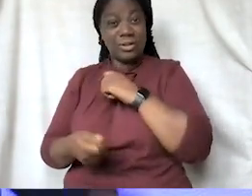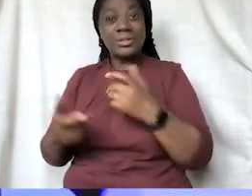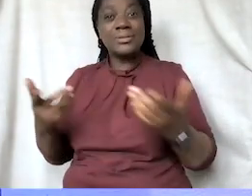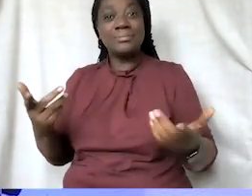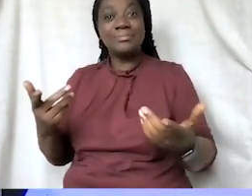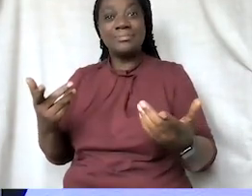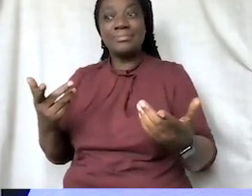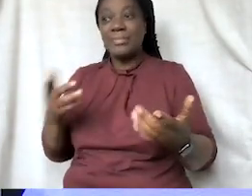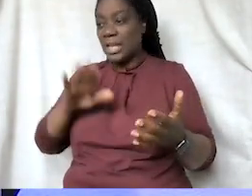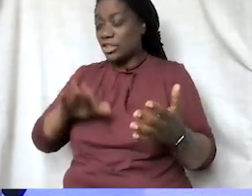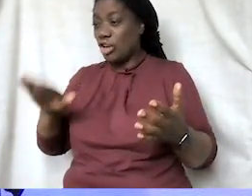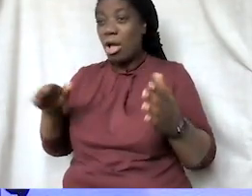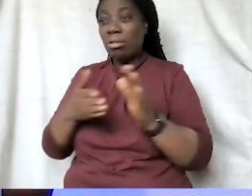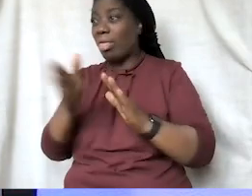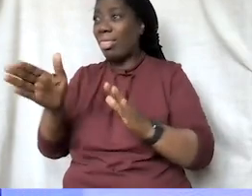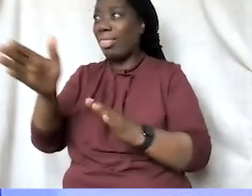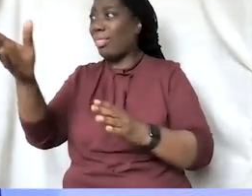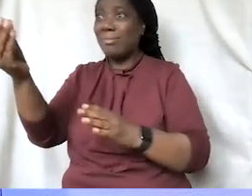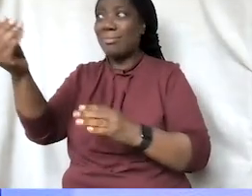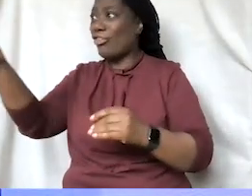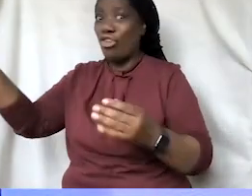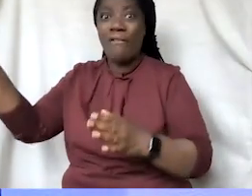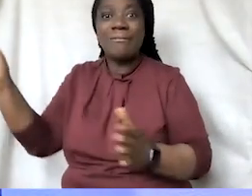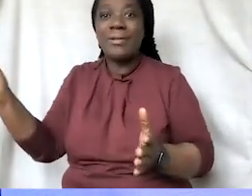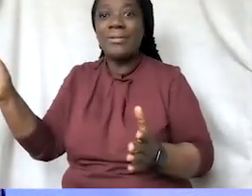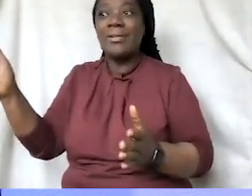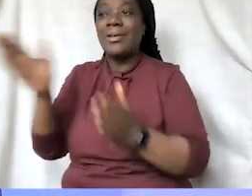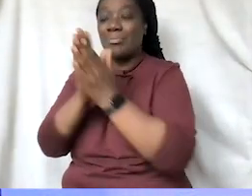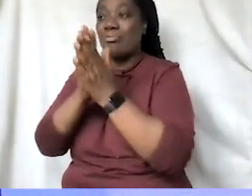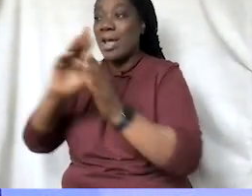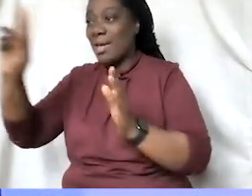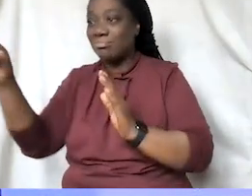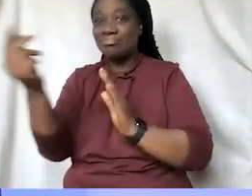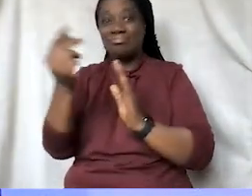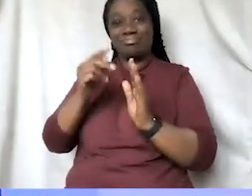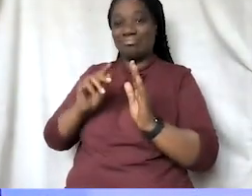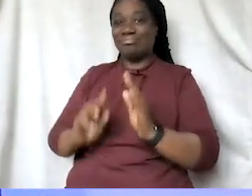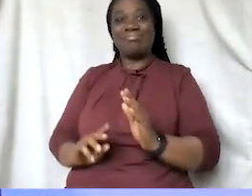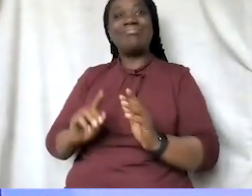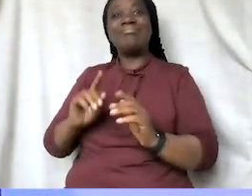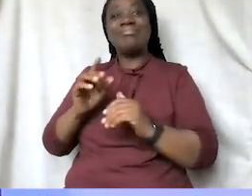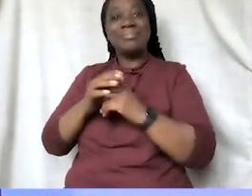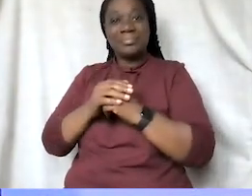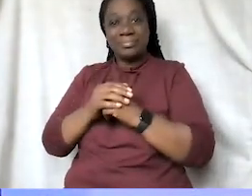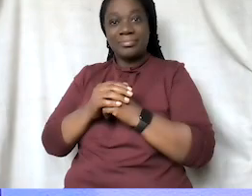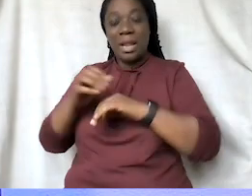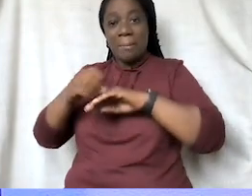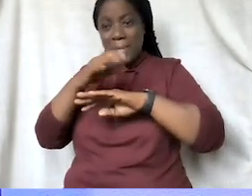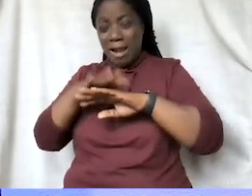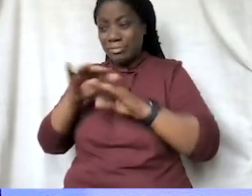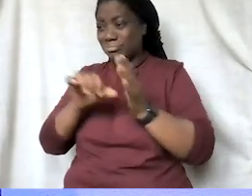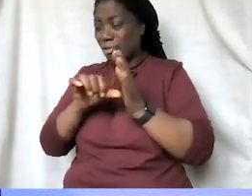astray that prayer cannot bring back. There is no marriage that is in problems that prayer cannot